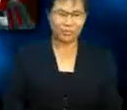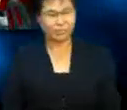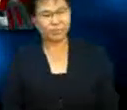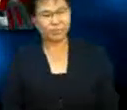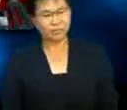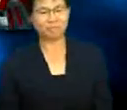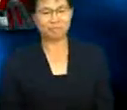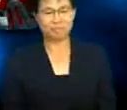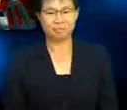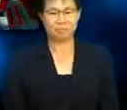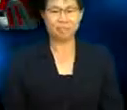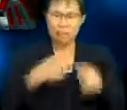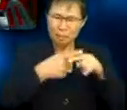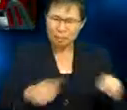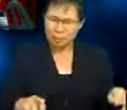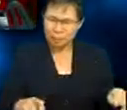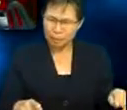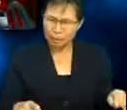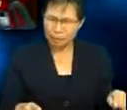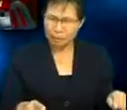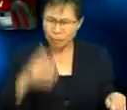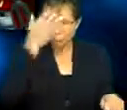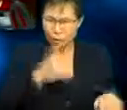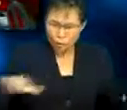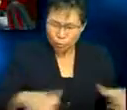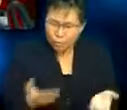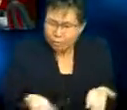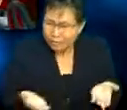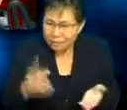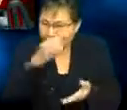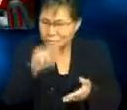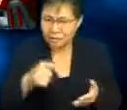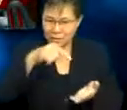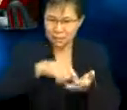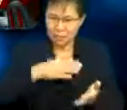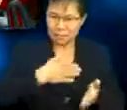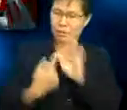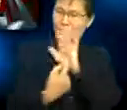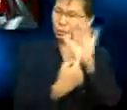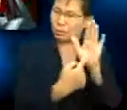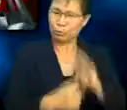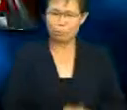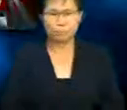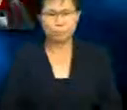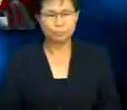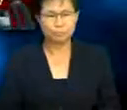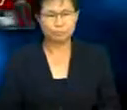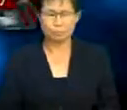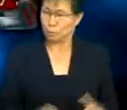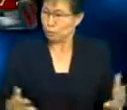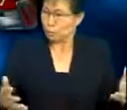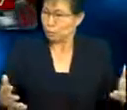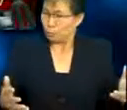Ooh, thank you. But, what are you doing here? This is my